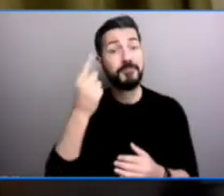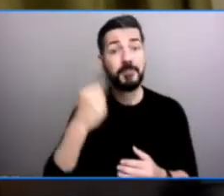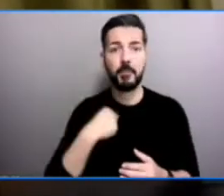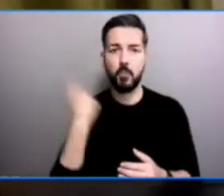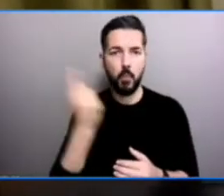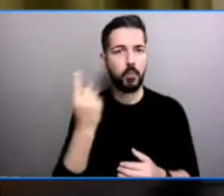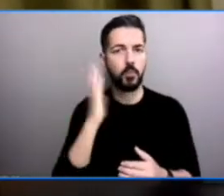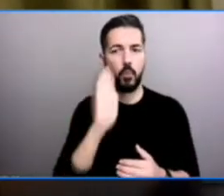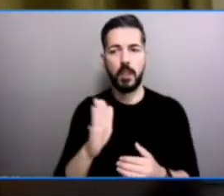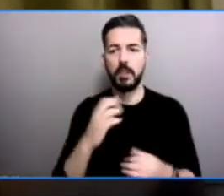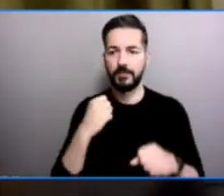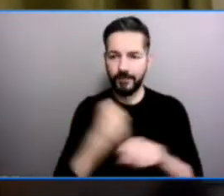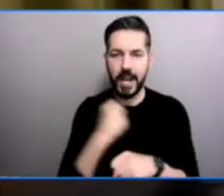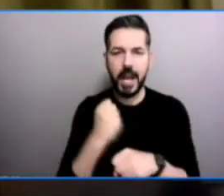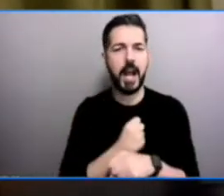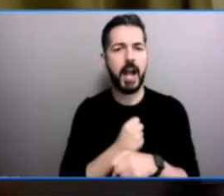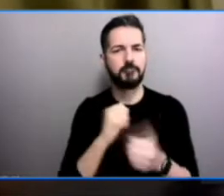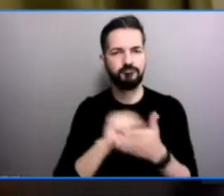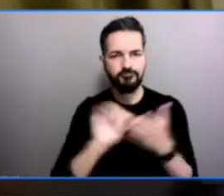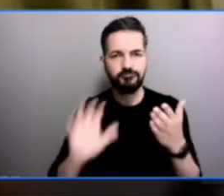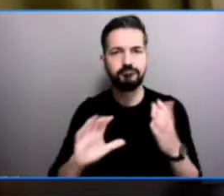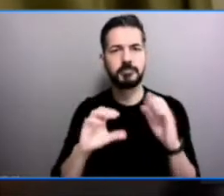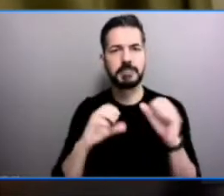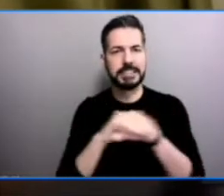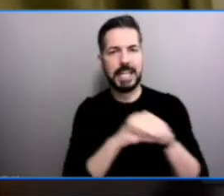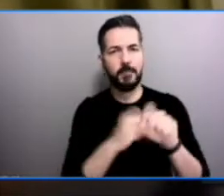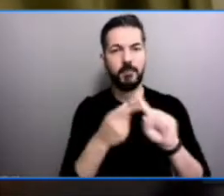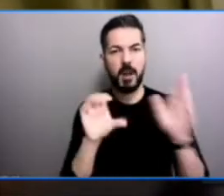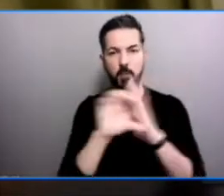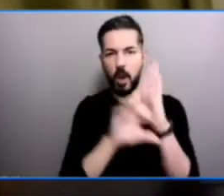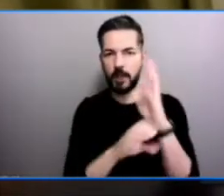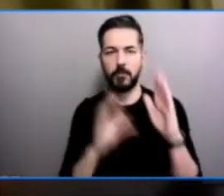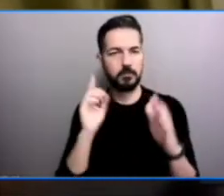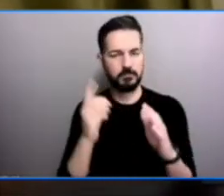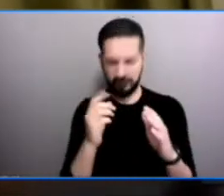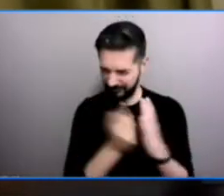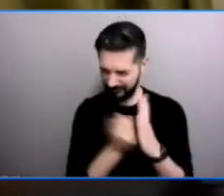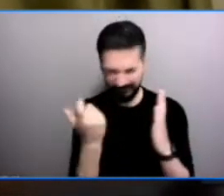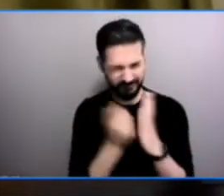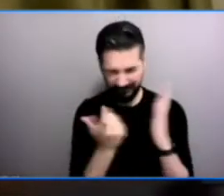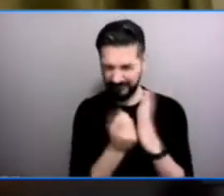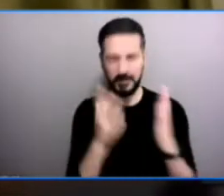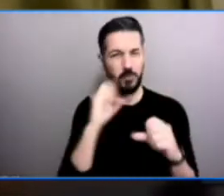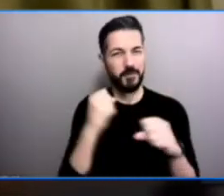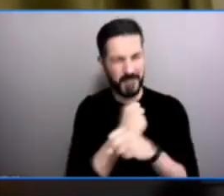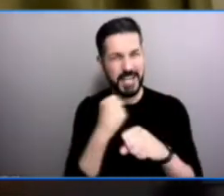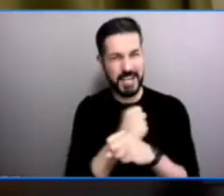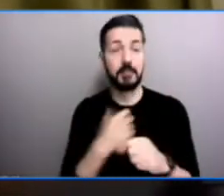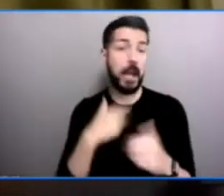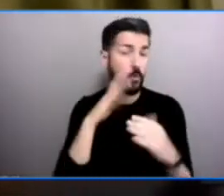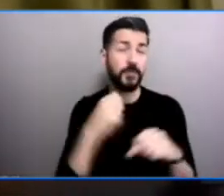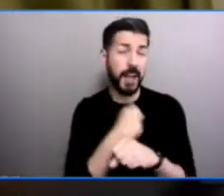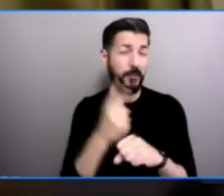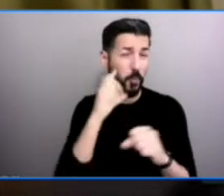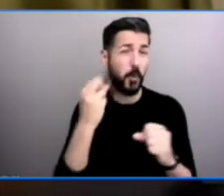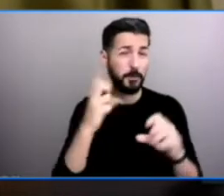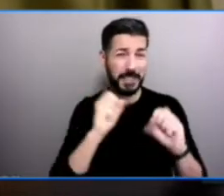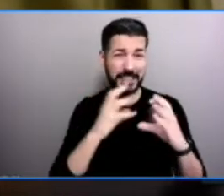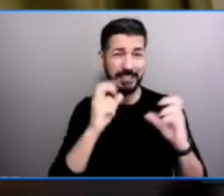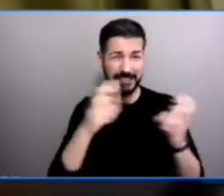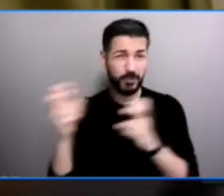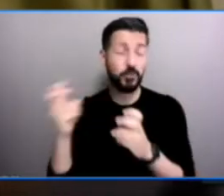Yeah, definitely. It was a really interesting campaign to just really run the majority of it off